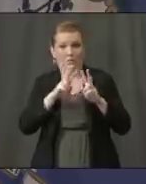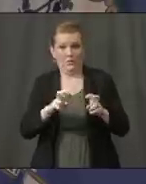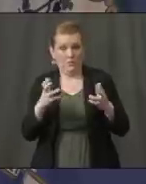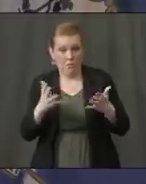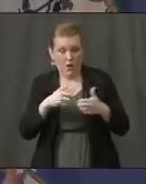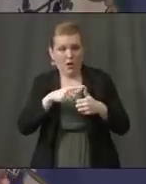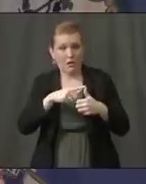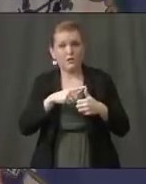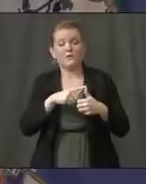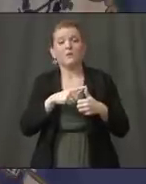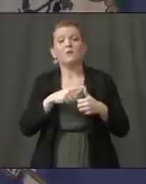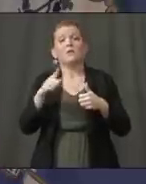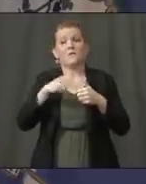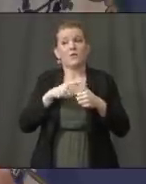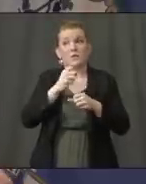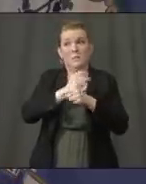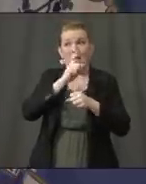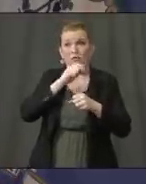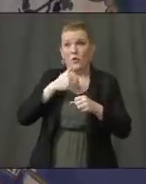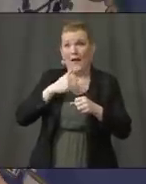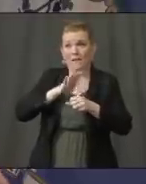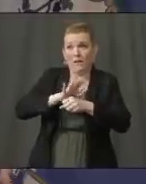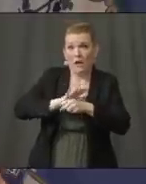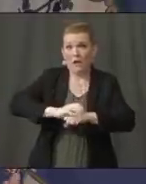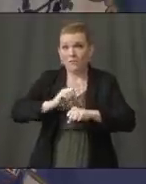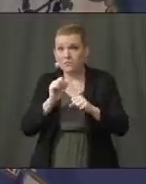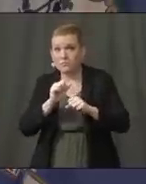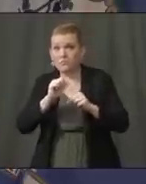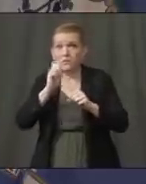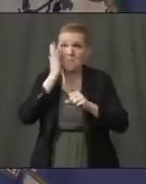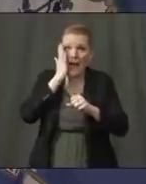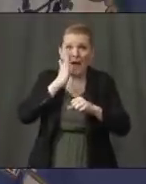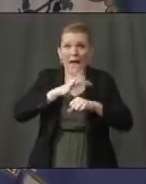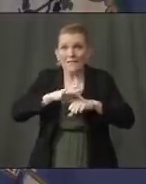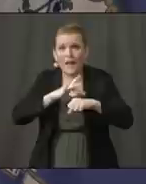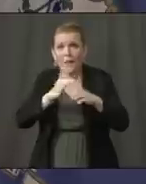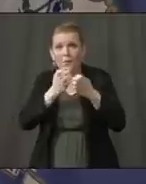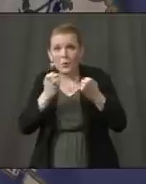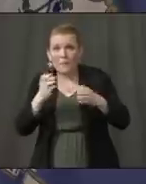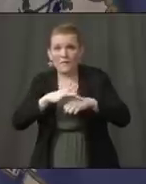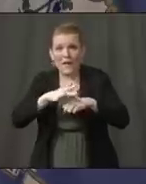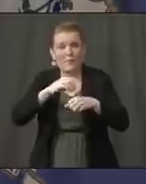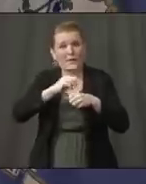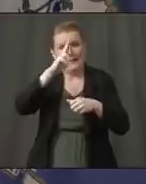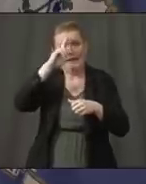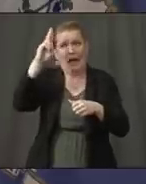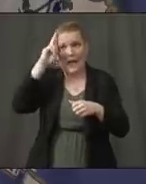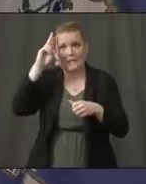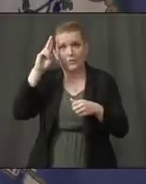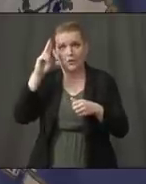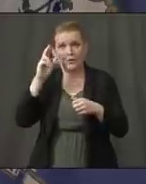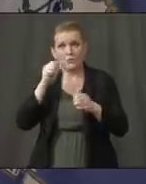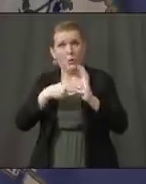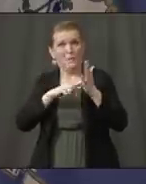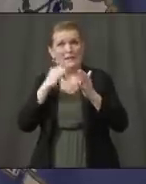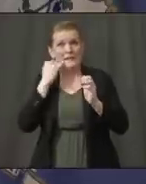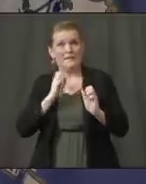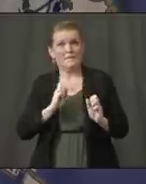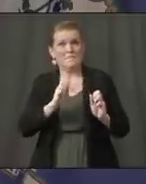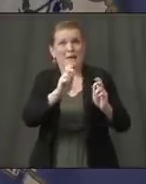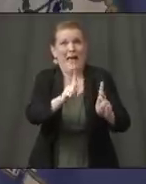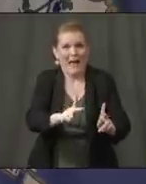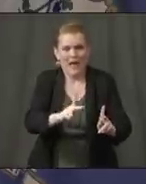have the hospital capacity so I can get people back out safely without risking our hospital capacity, and looking